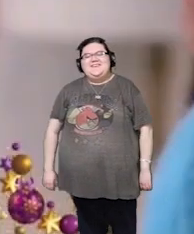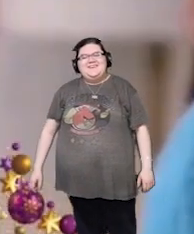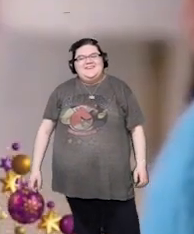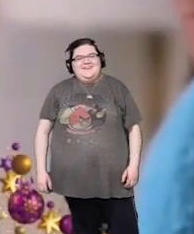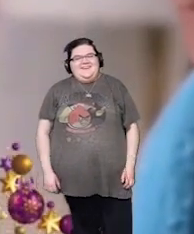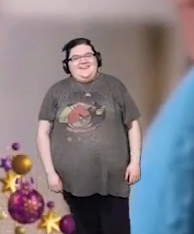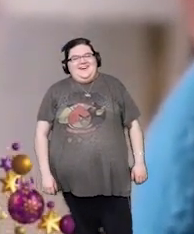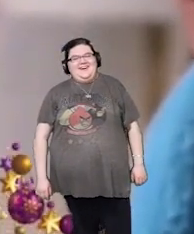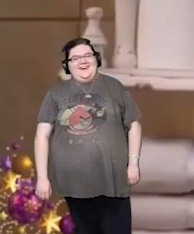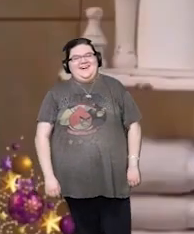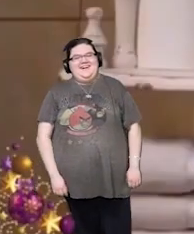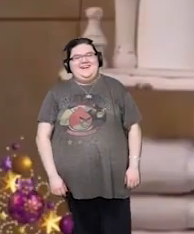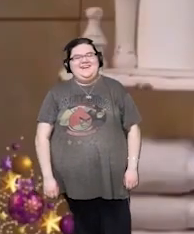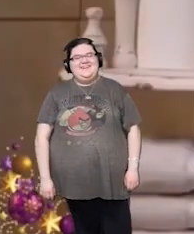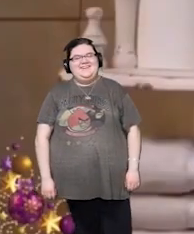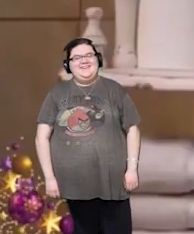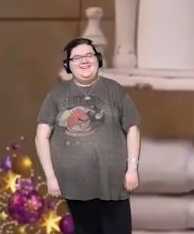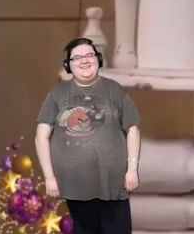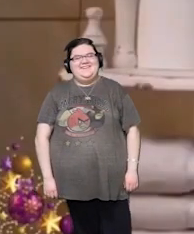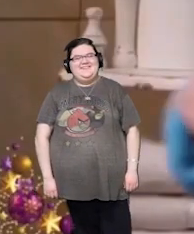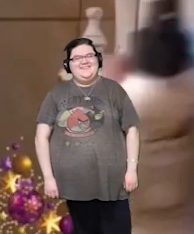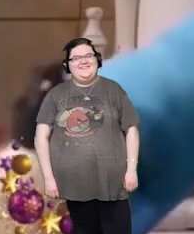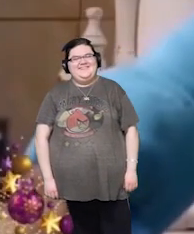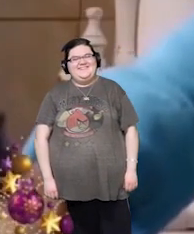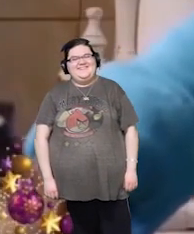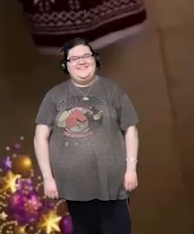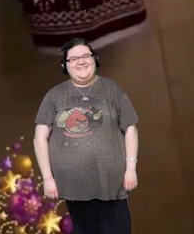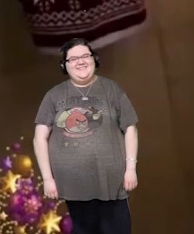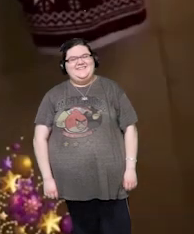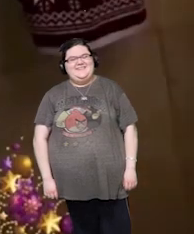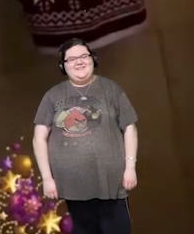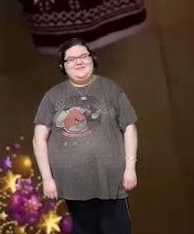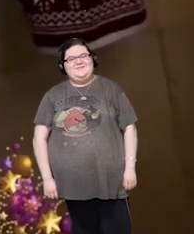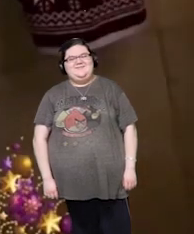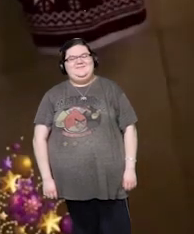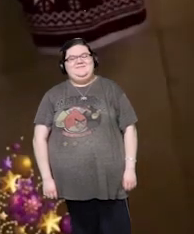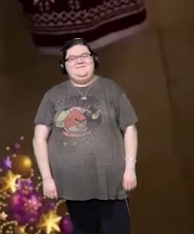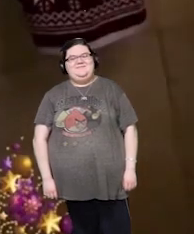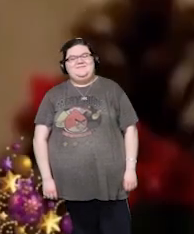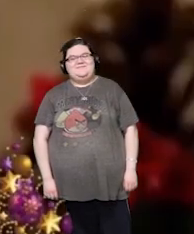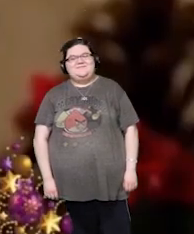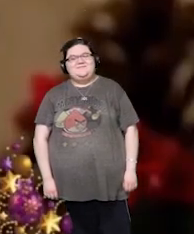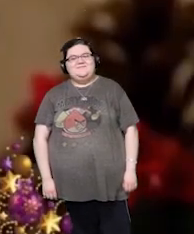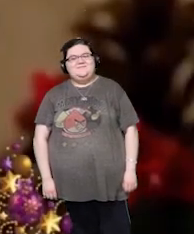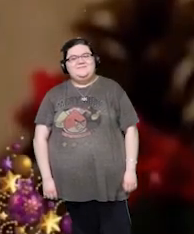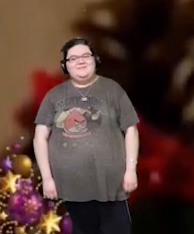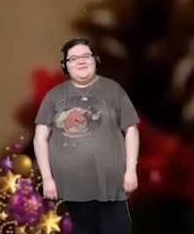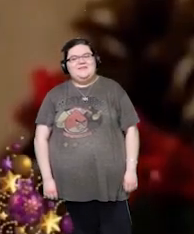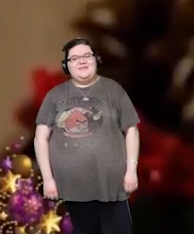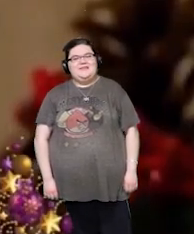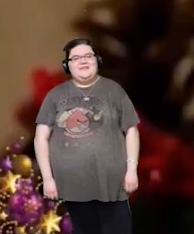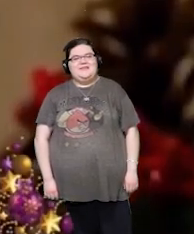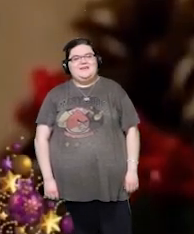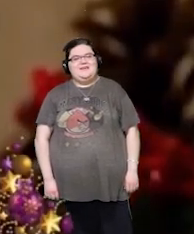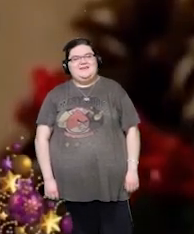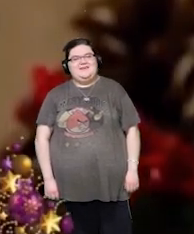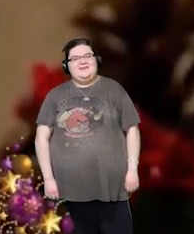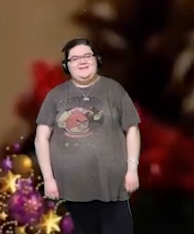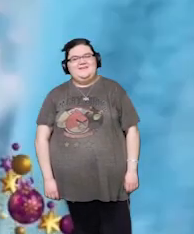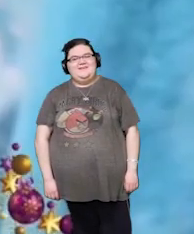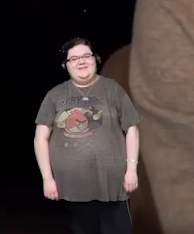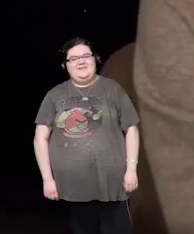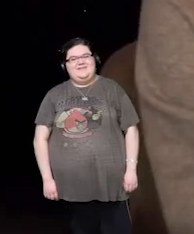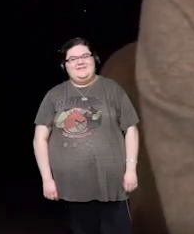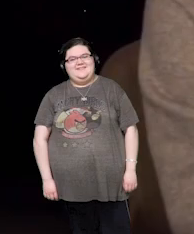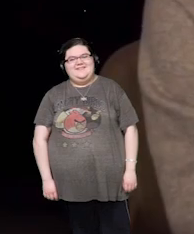Oh, well played. Thanks for exchanging gifts. Here's one for you. Next time, spritz the bowl before you go, and no one else